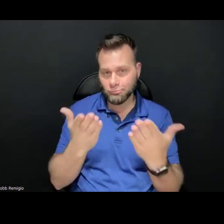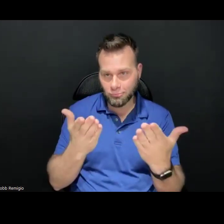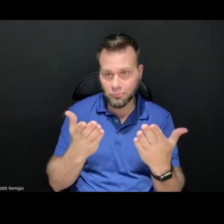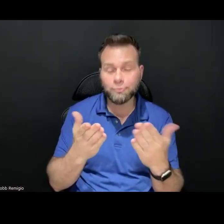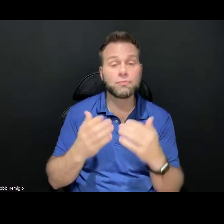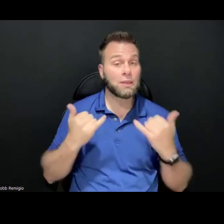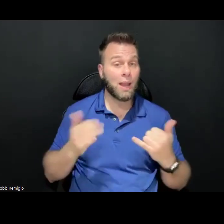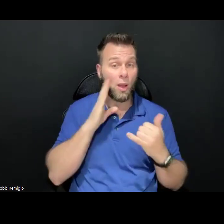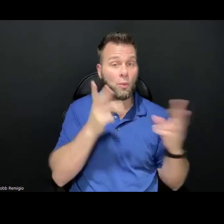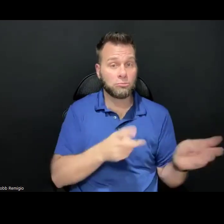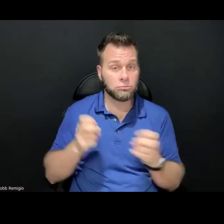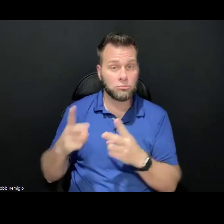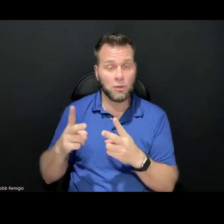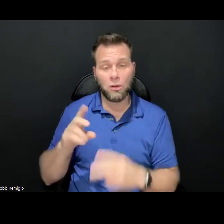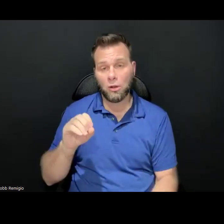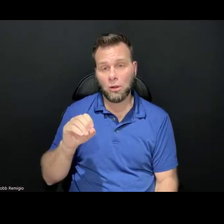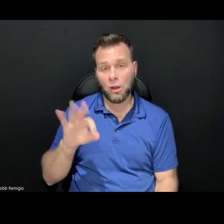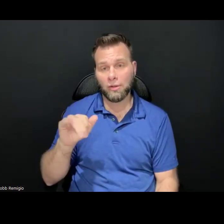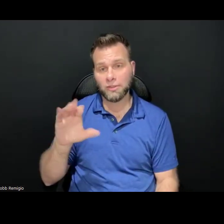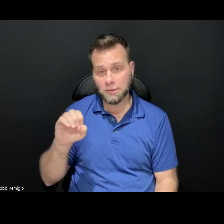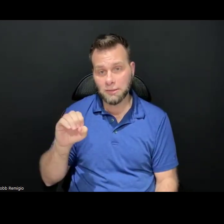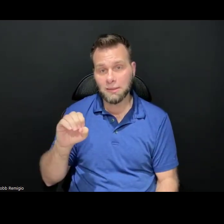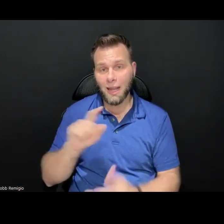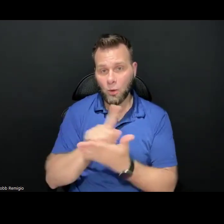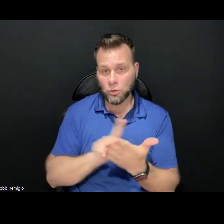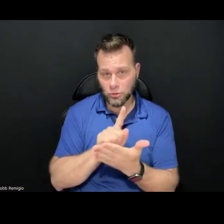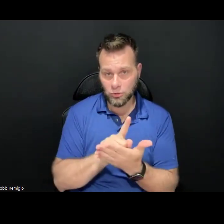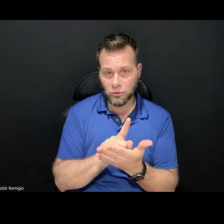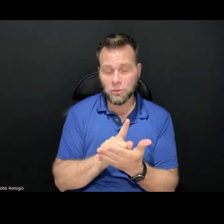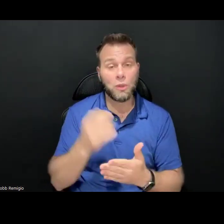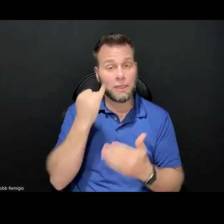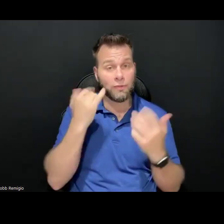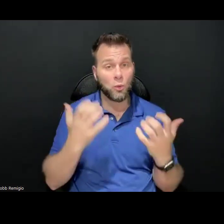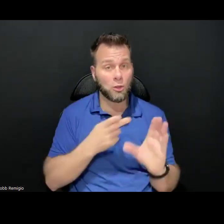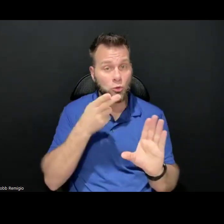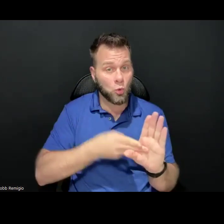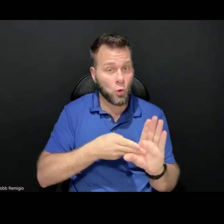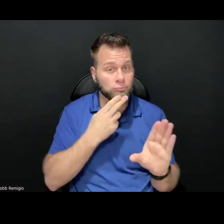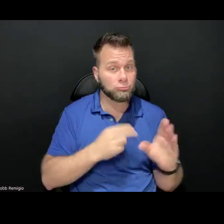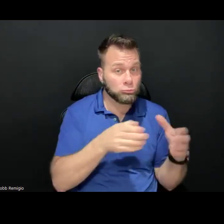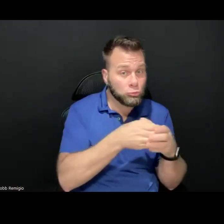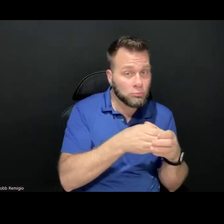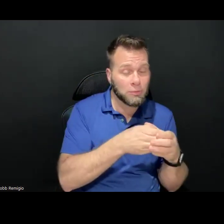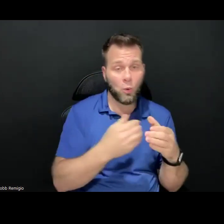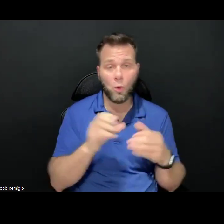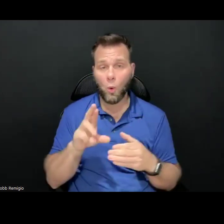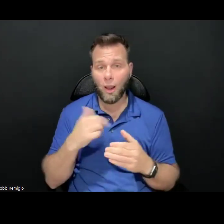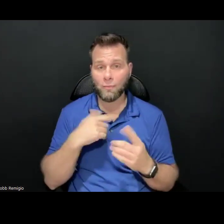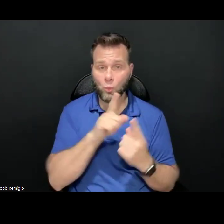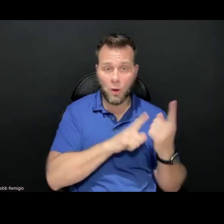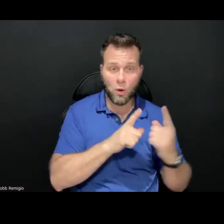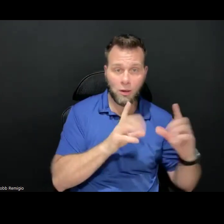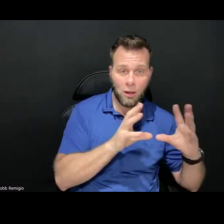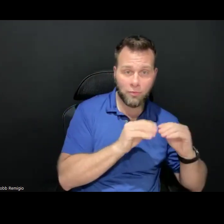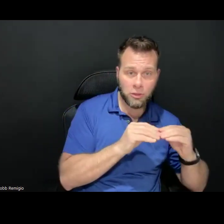an office hours interest form. So if you're looking to join a smaller group or having one-on-one conversations about the data, do